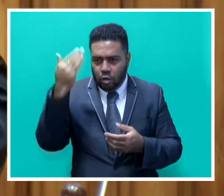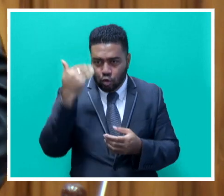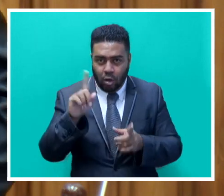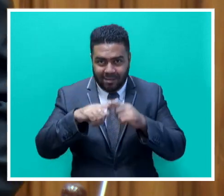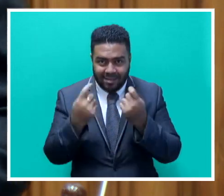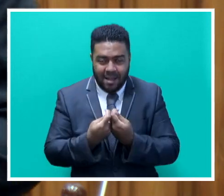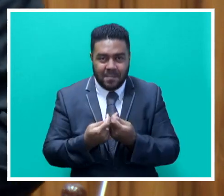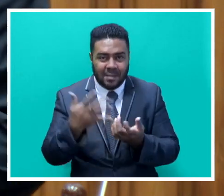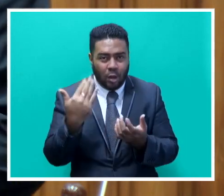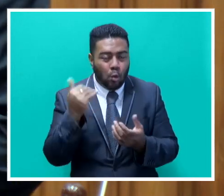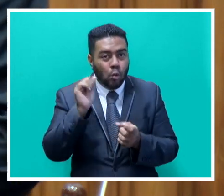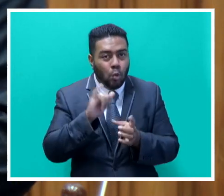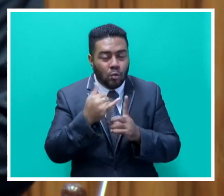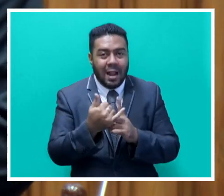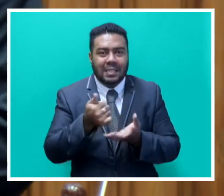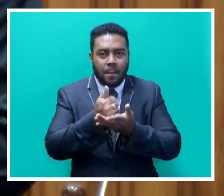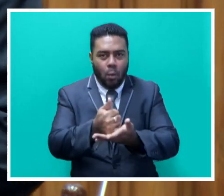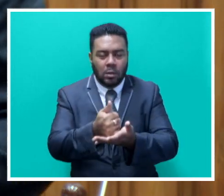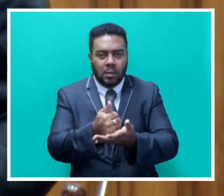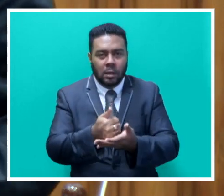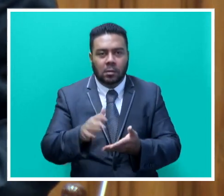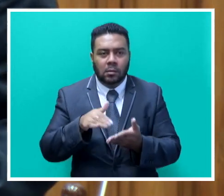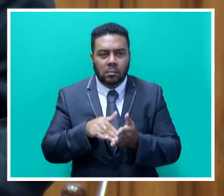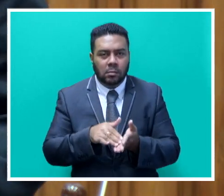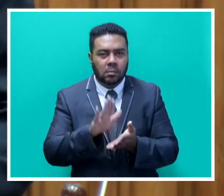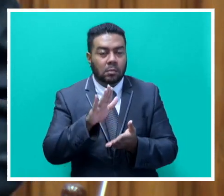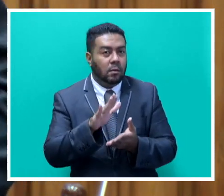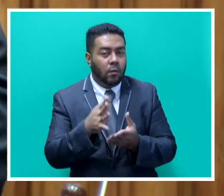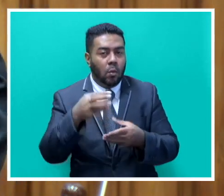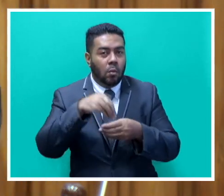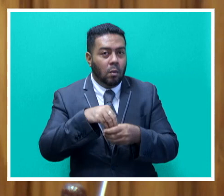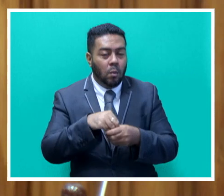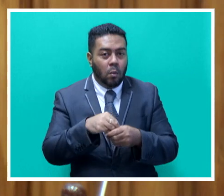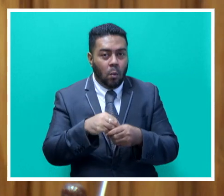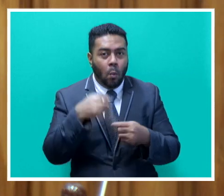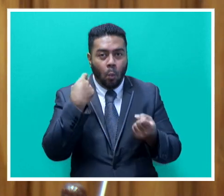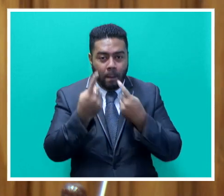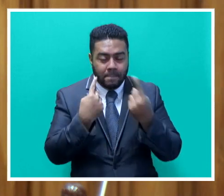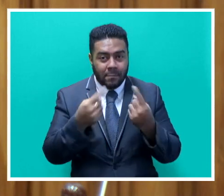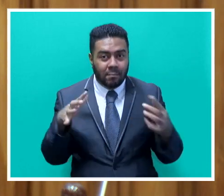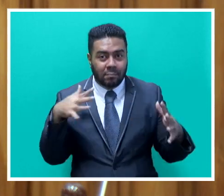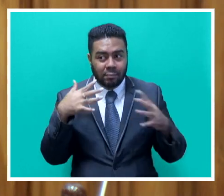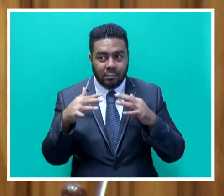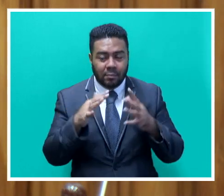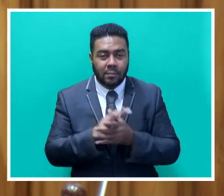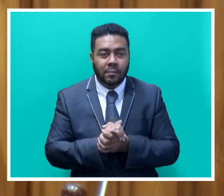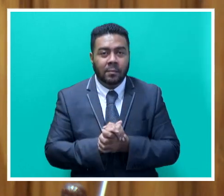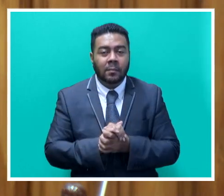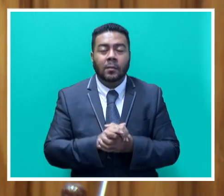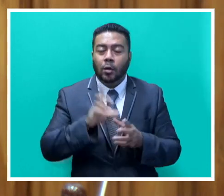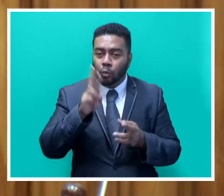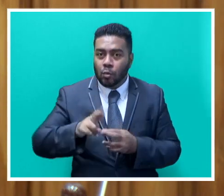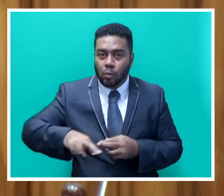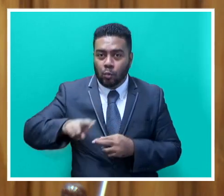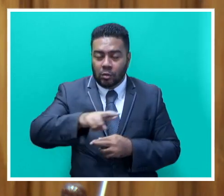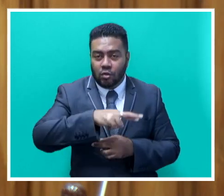COVID-19 psychosocial support consultant, and the setting up of regional forums, webinars for frontline workers to share their experience and learnings to the region